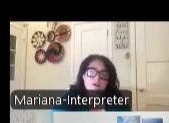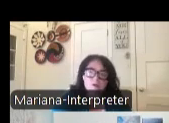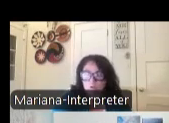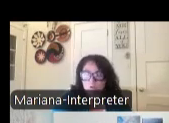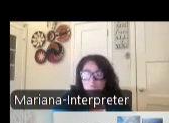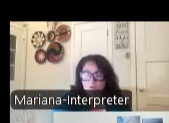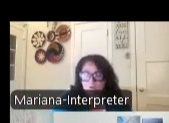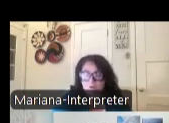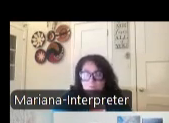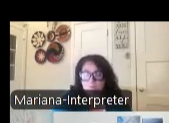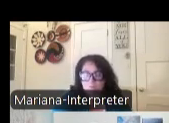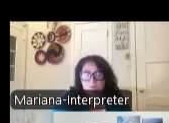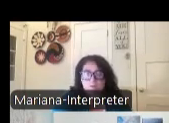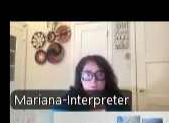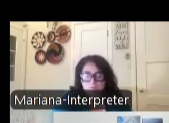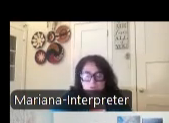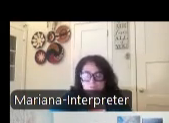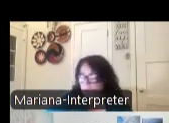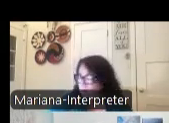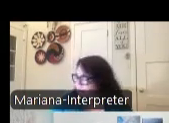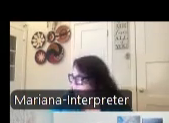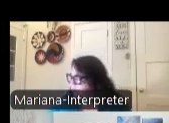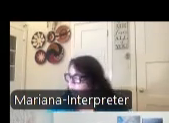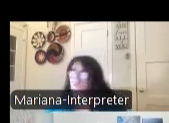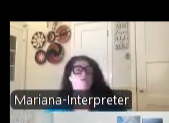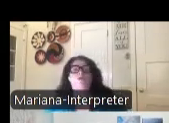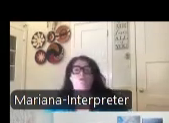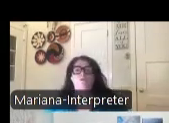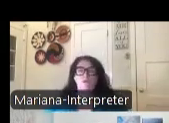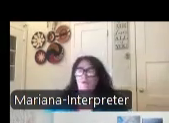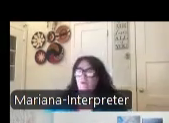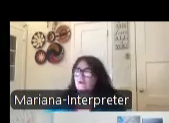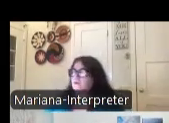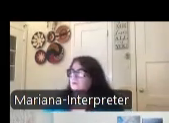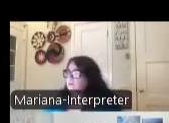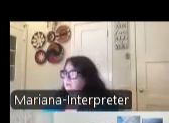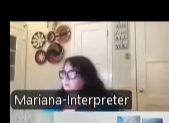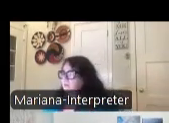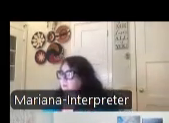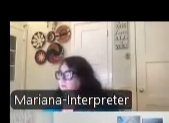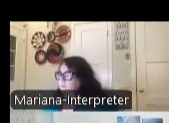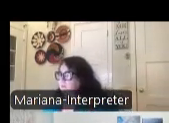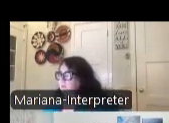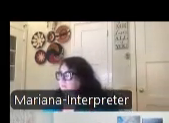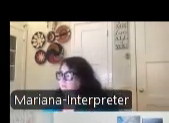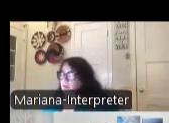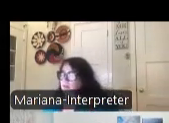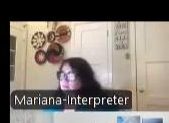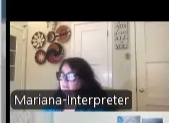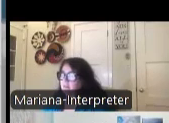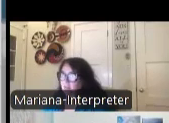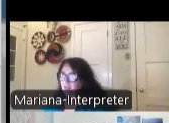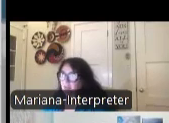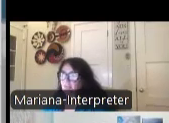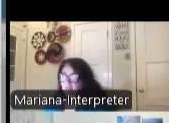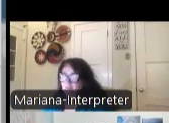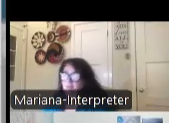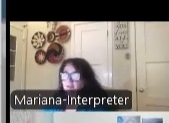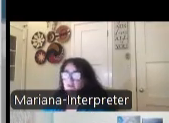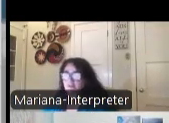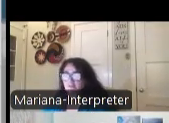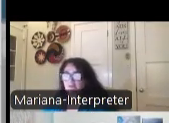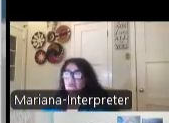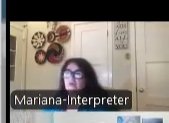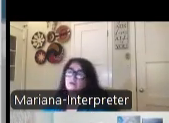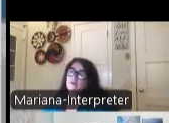Q&A in just a moment, but I want to allow folks who want to drop off to leave. But before you go,